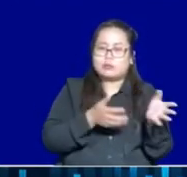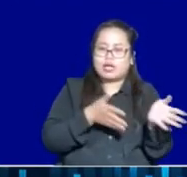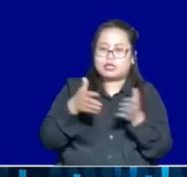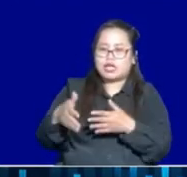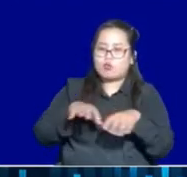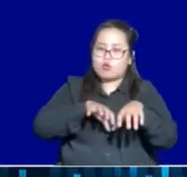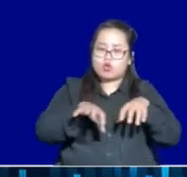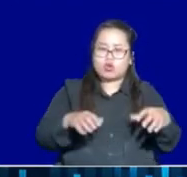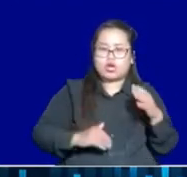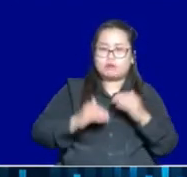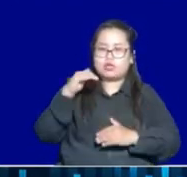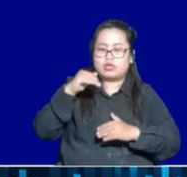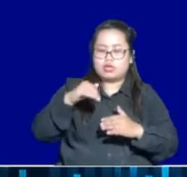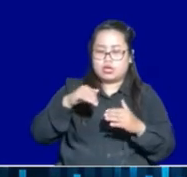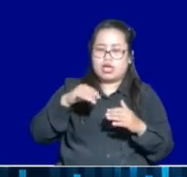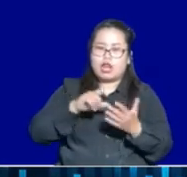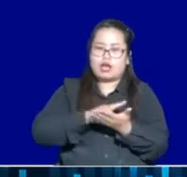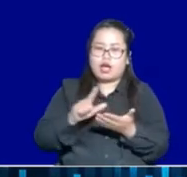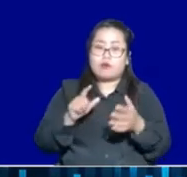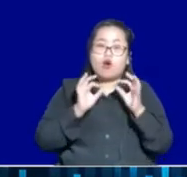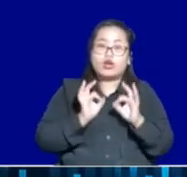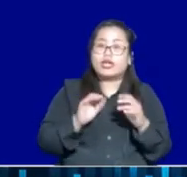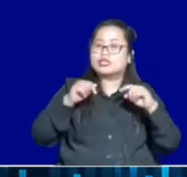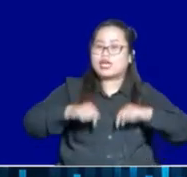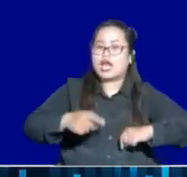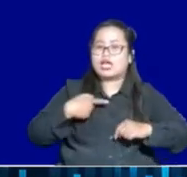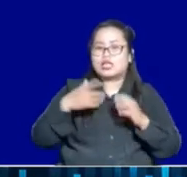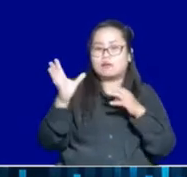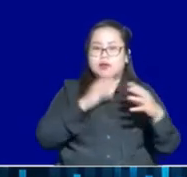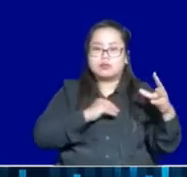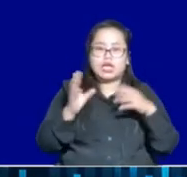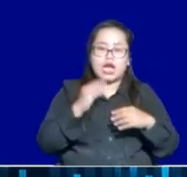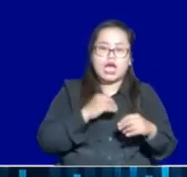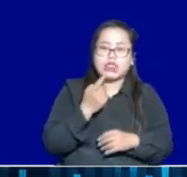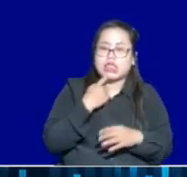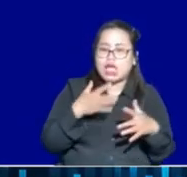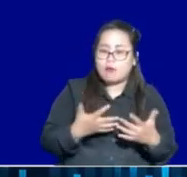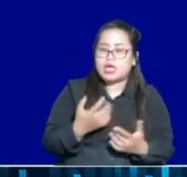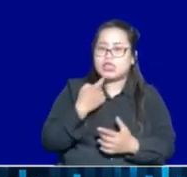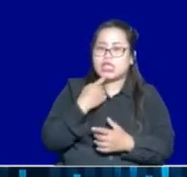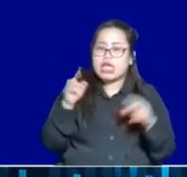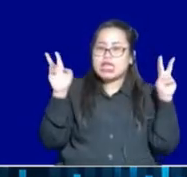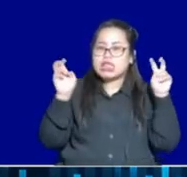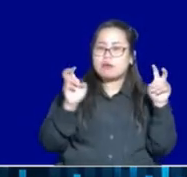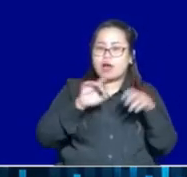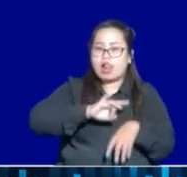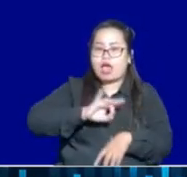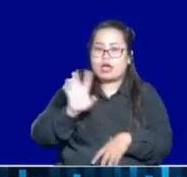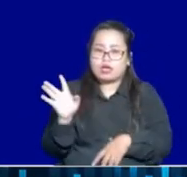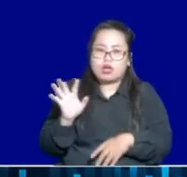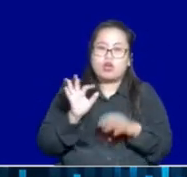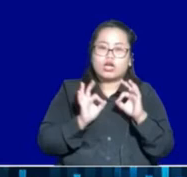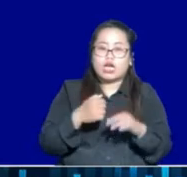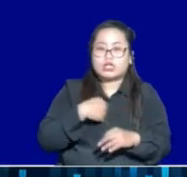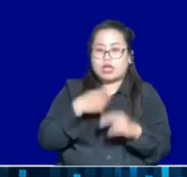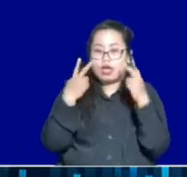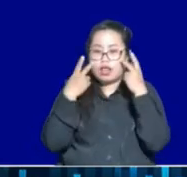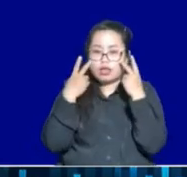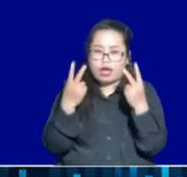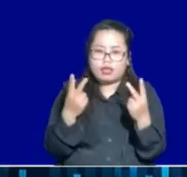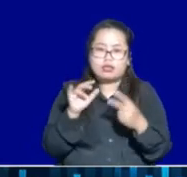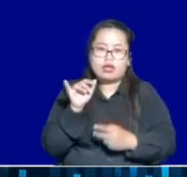Let me talk about a couple of other themes that I see for the country going forward.